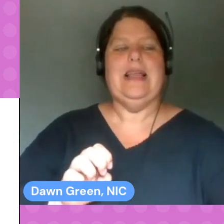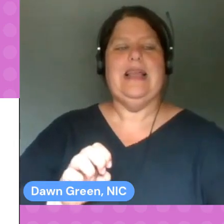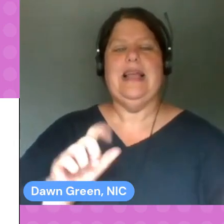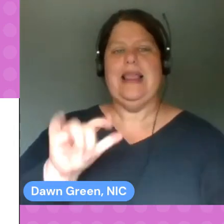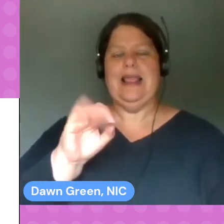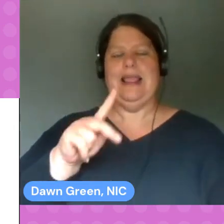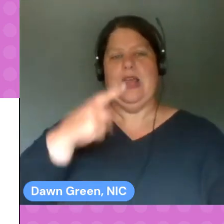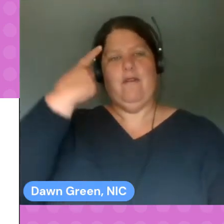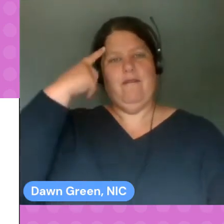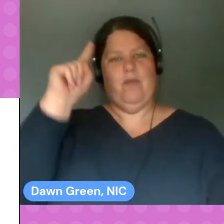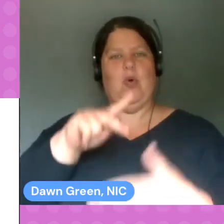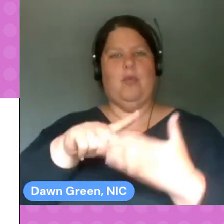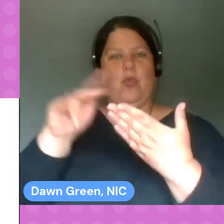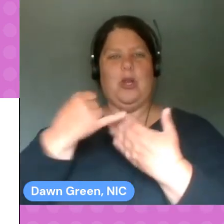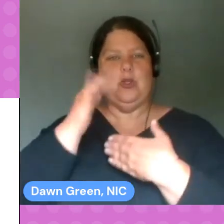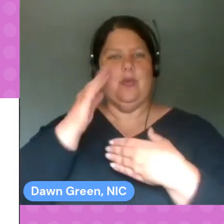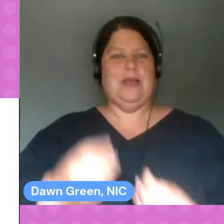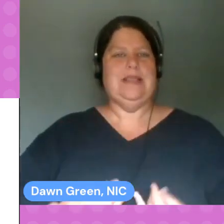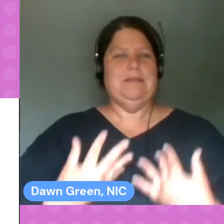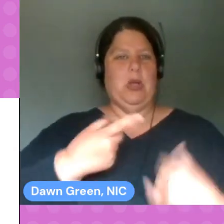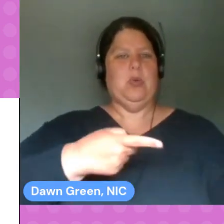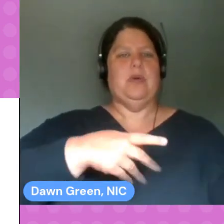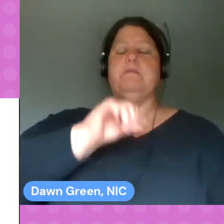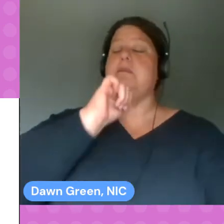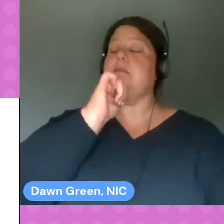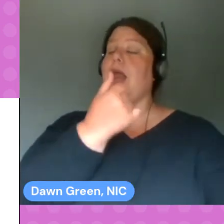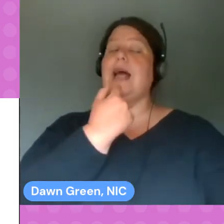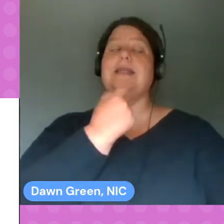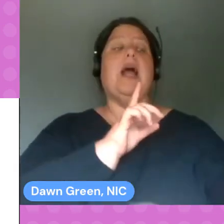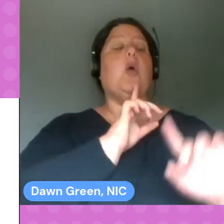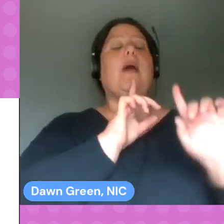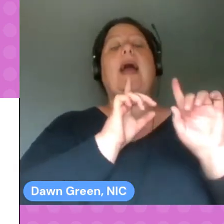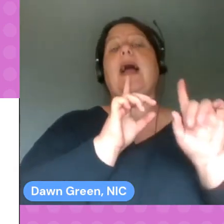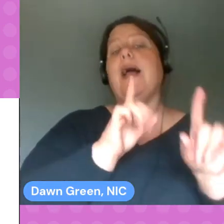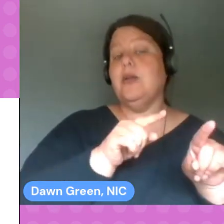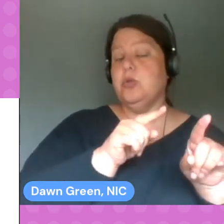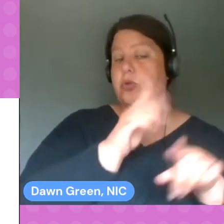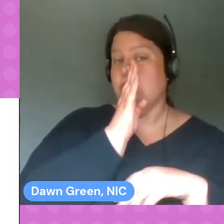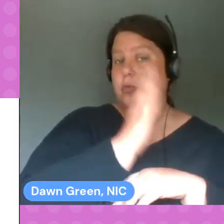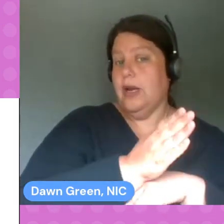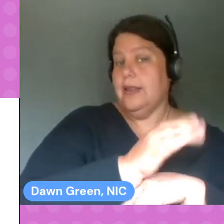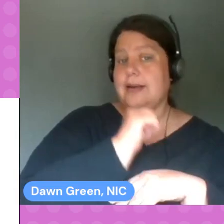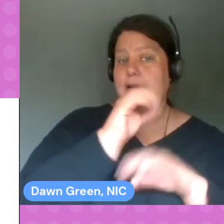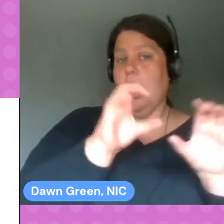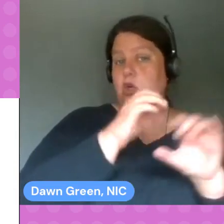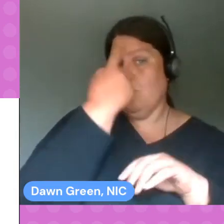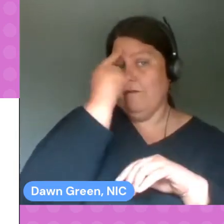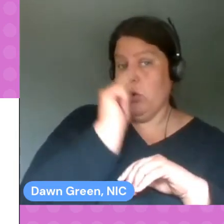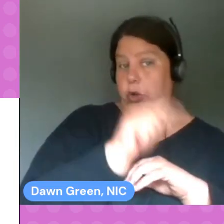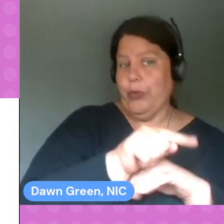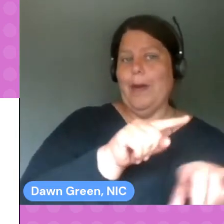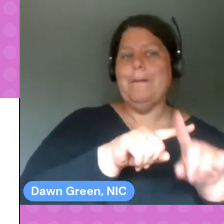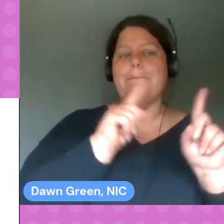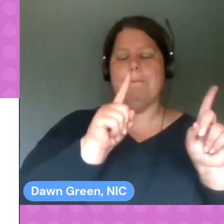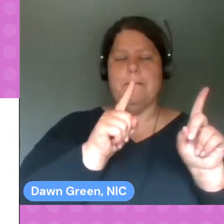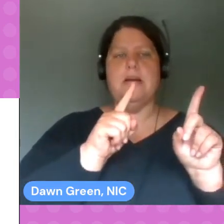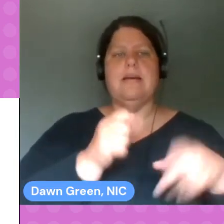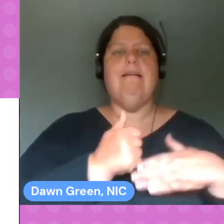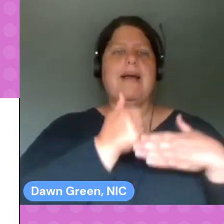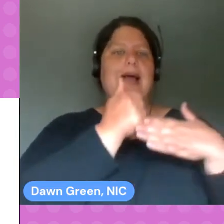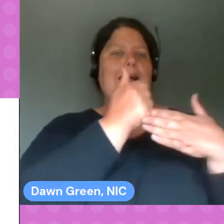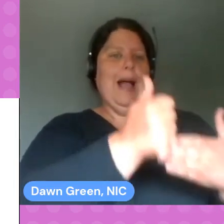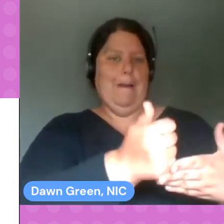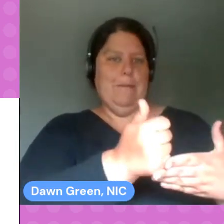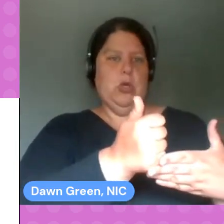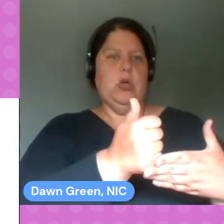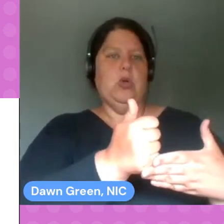might inspire you. So again, not giving you the answer to your question directly or doing it for you, but giving you help that can help